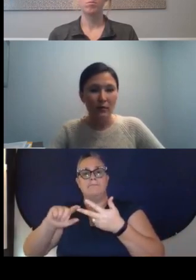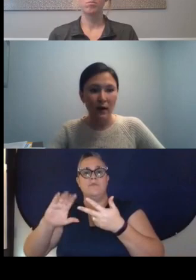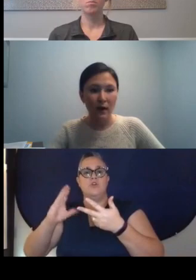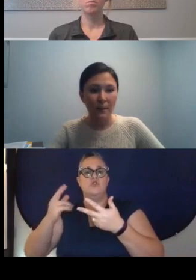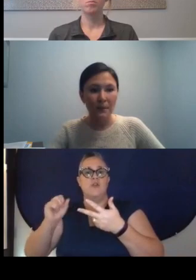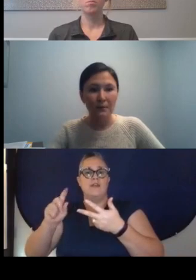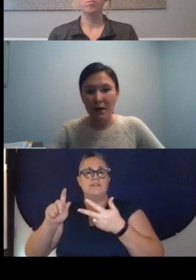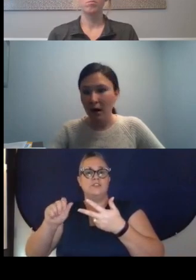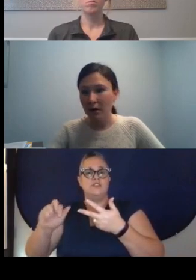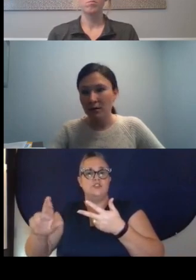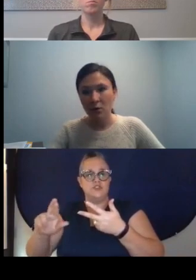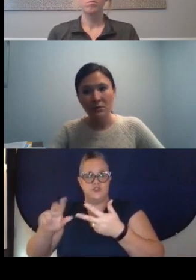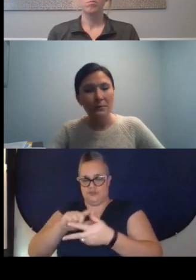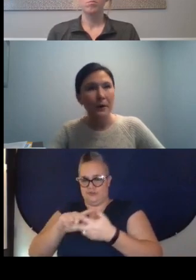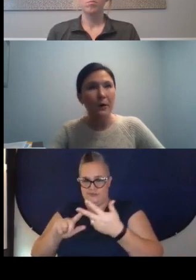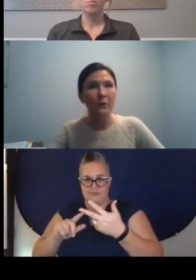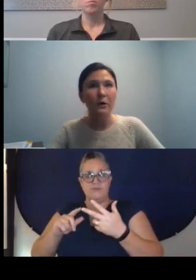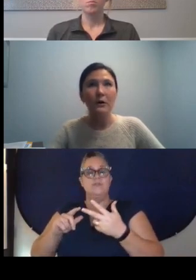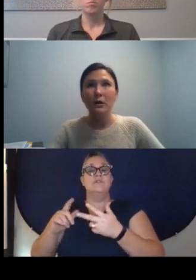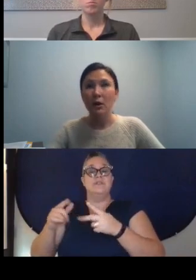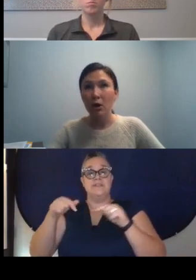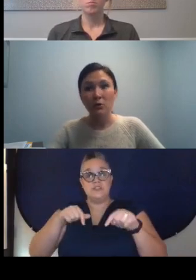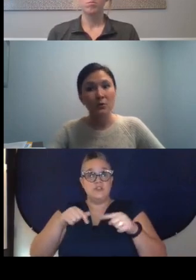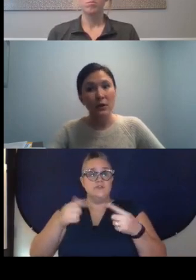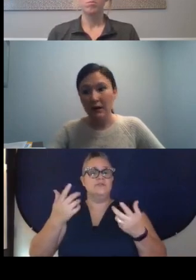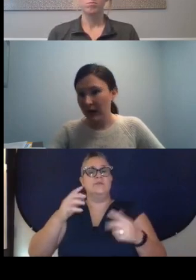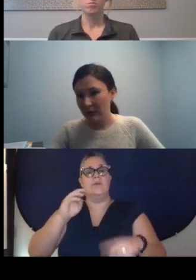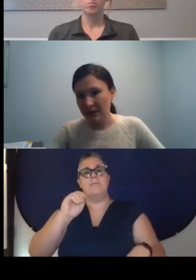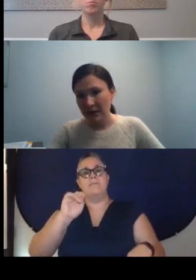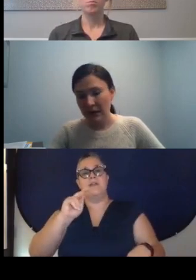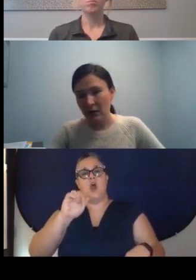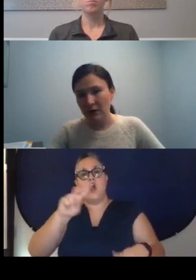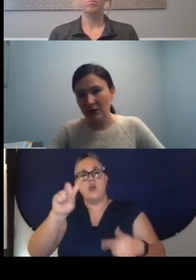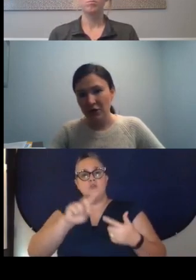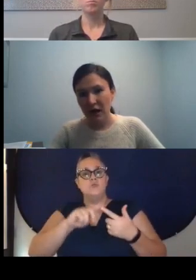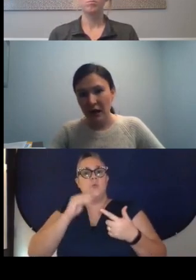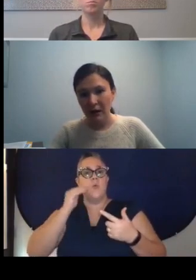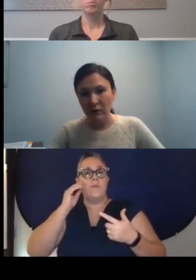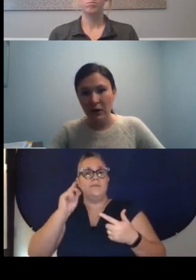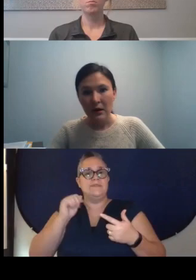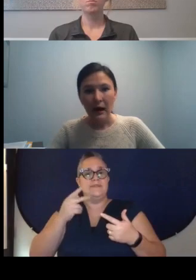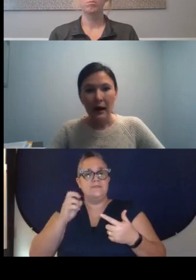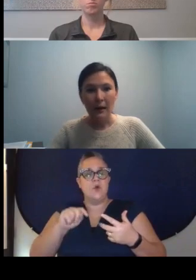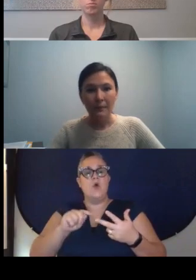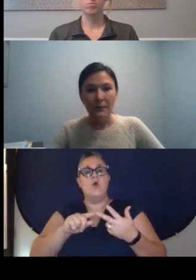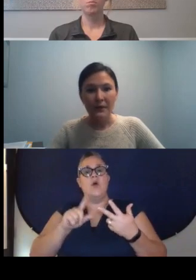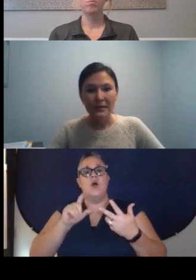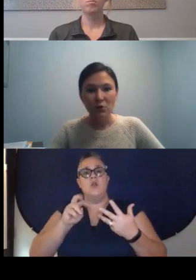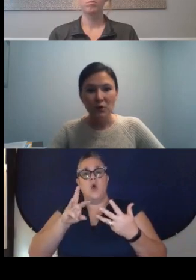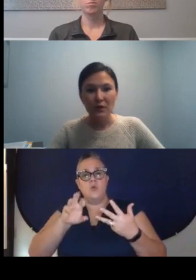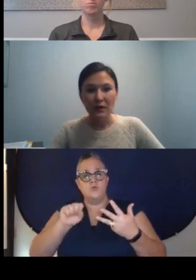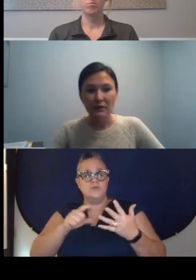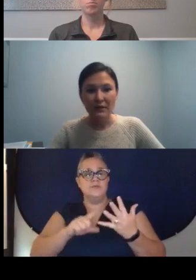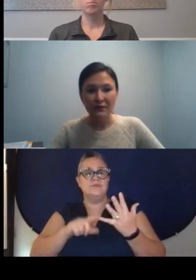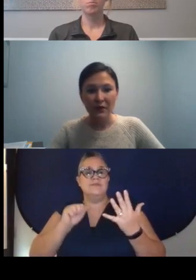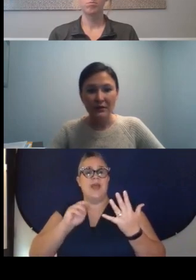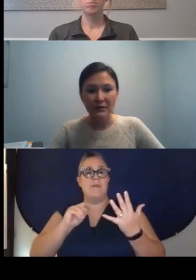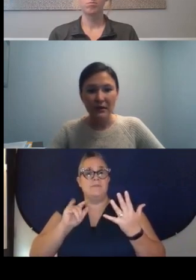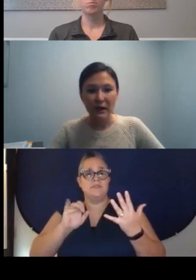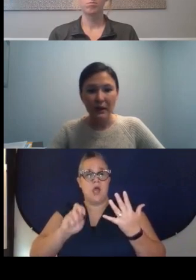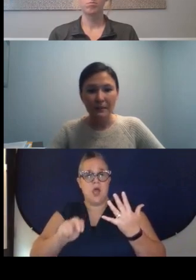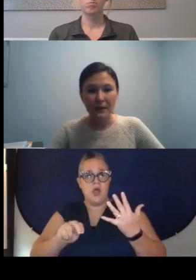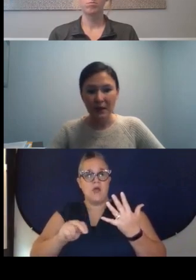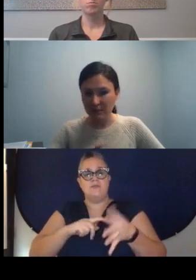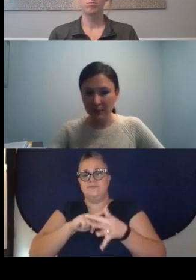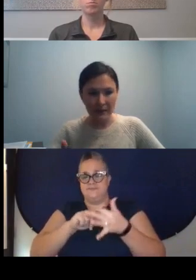work with Menards, Home Depot, Lowe's. We have an Amazon account in Chicago. Essentially, when you think of the